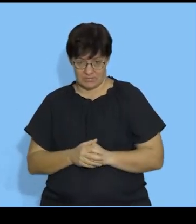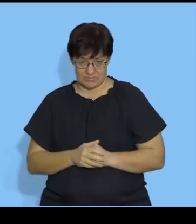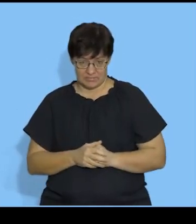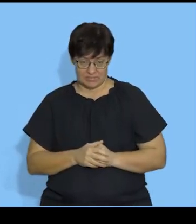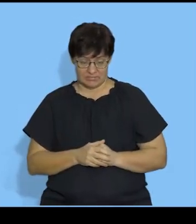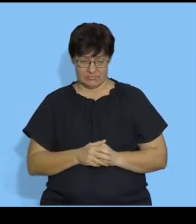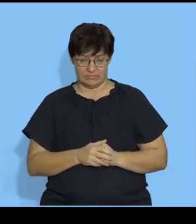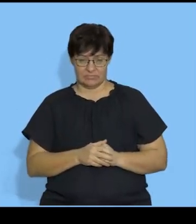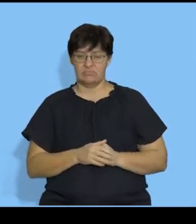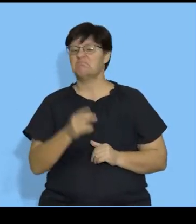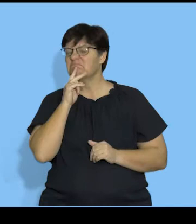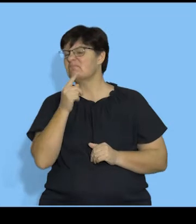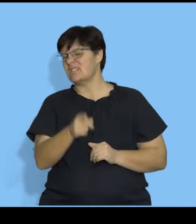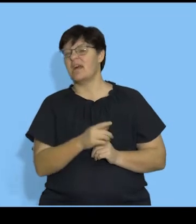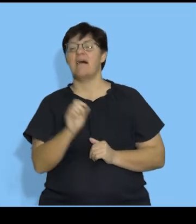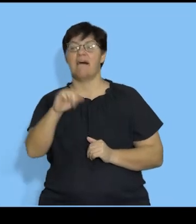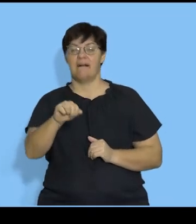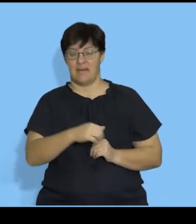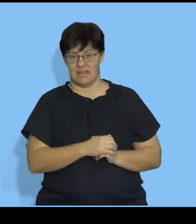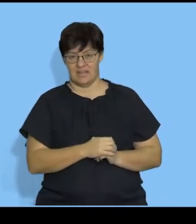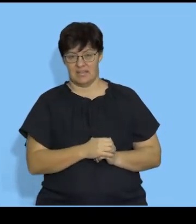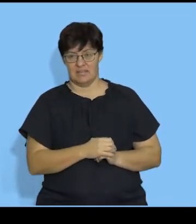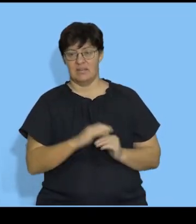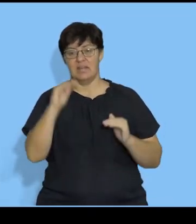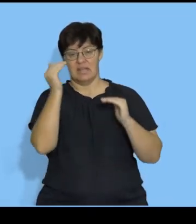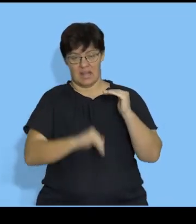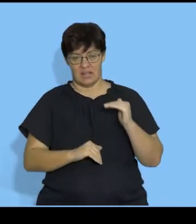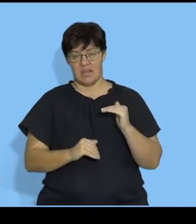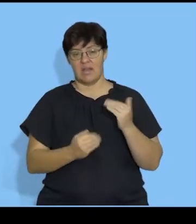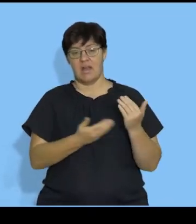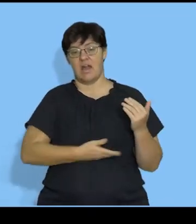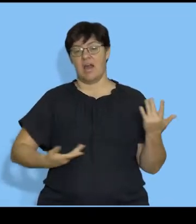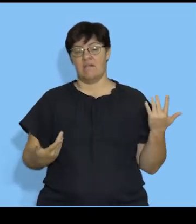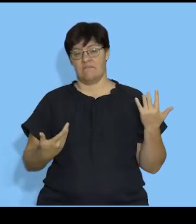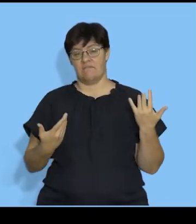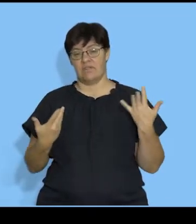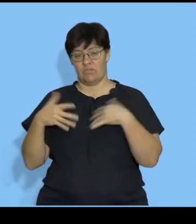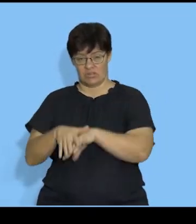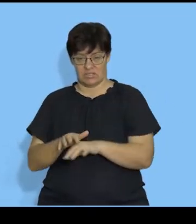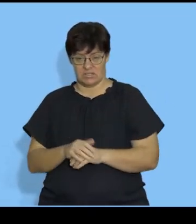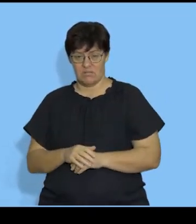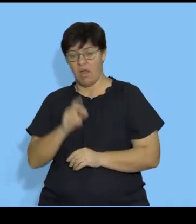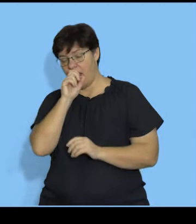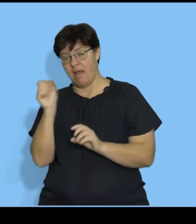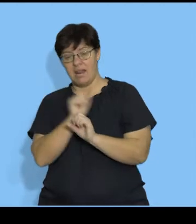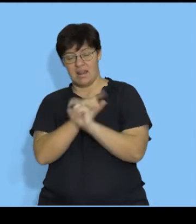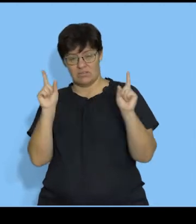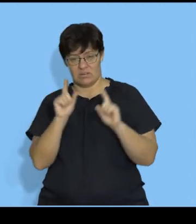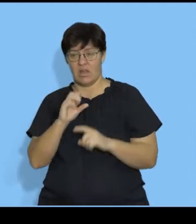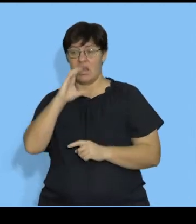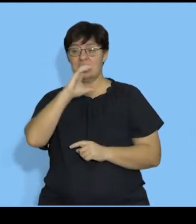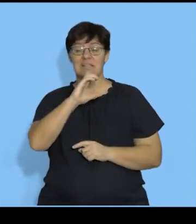one can then safely say that this is a reduction half reaction. And also, you'd realize that for chlorine,